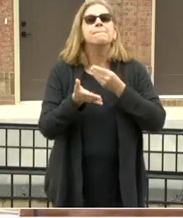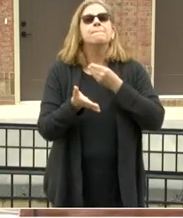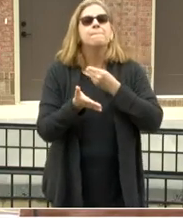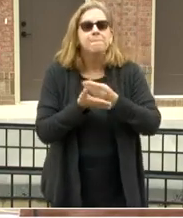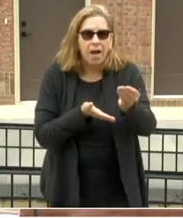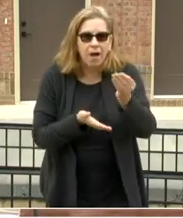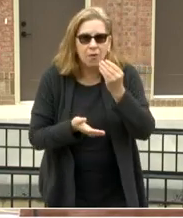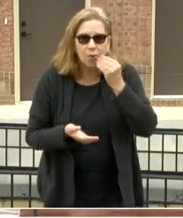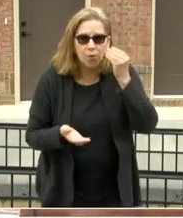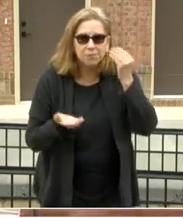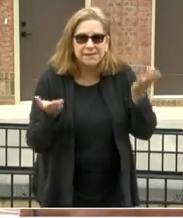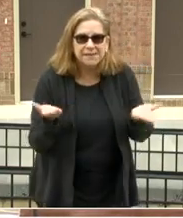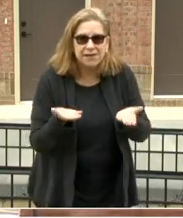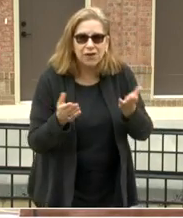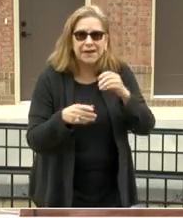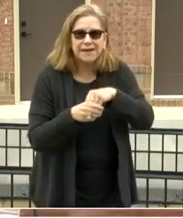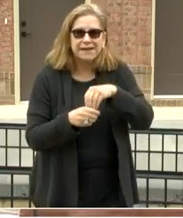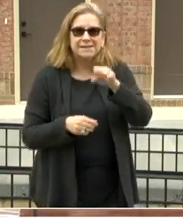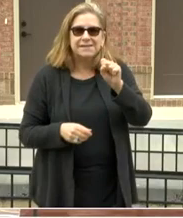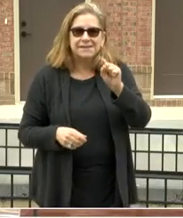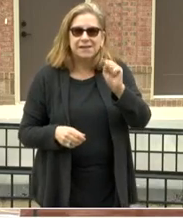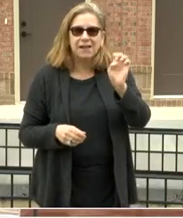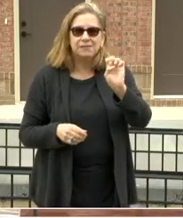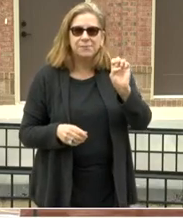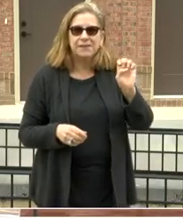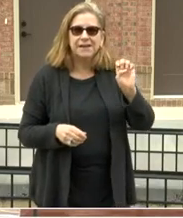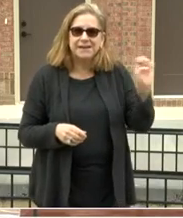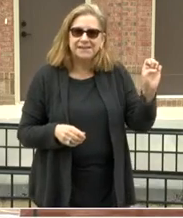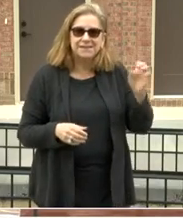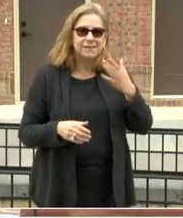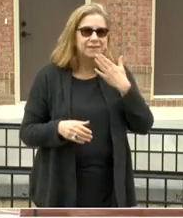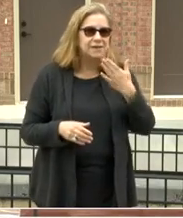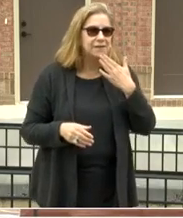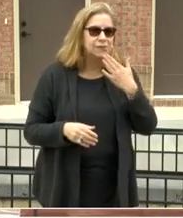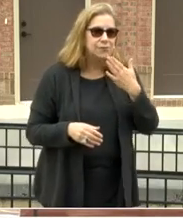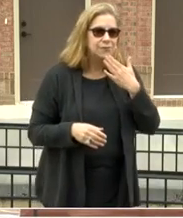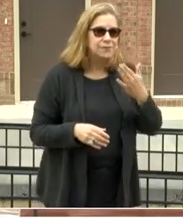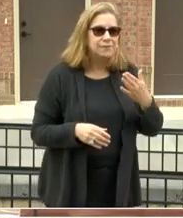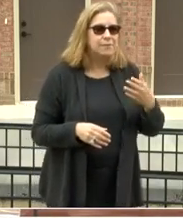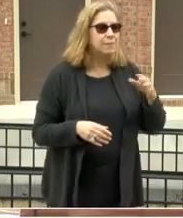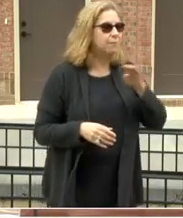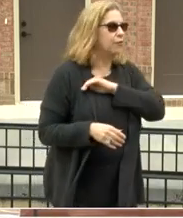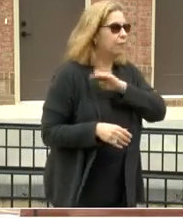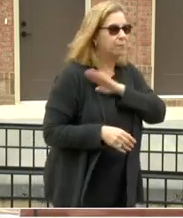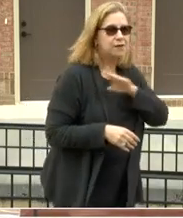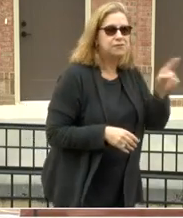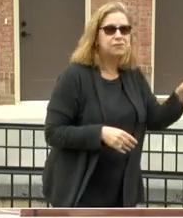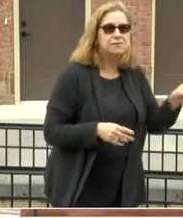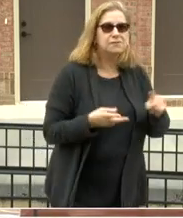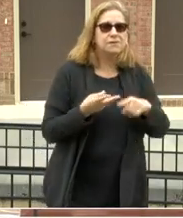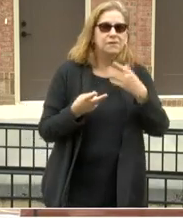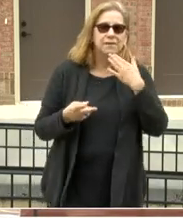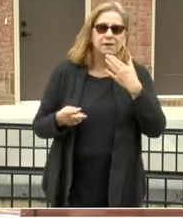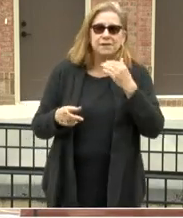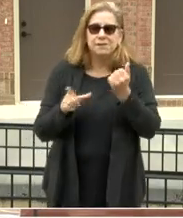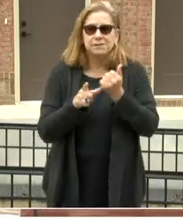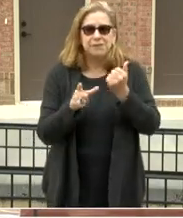With all of that, I'd like to just thank a few partners. The Mayor, Bowser, thank you. Deputy Mayor